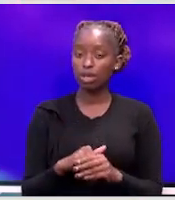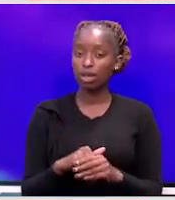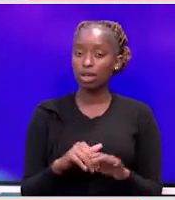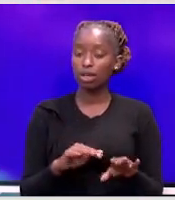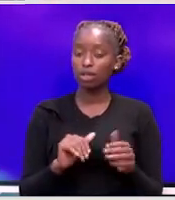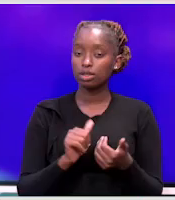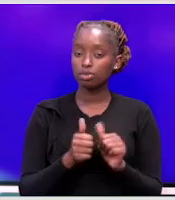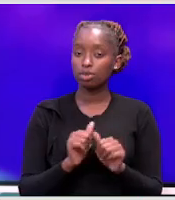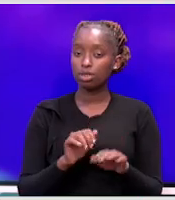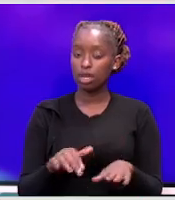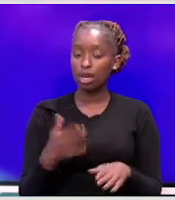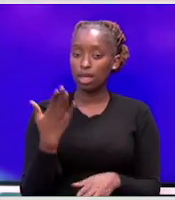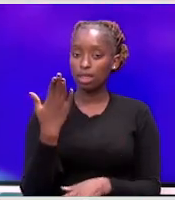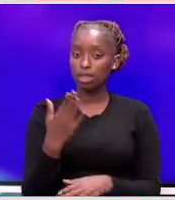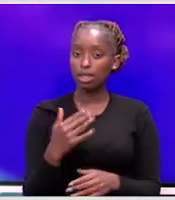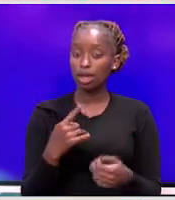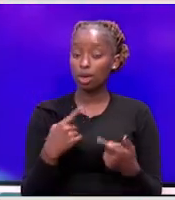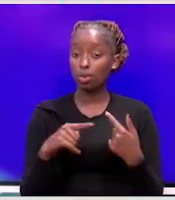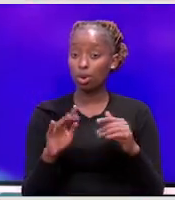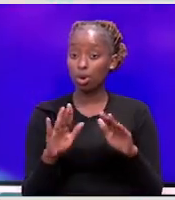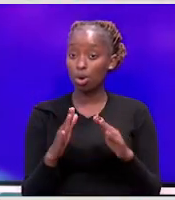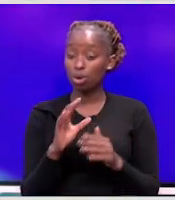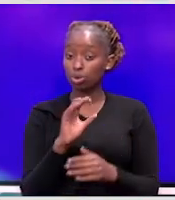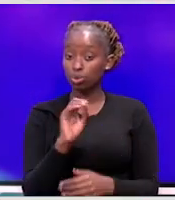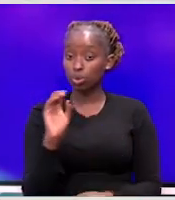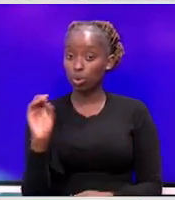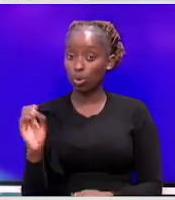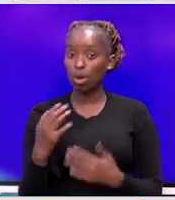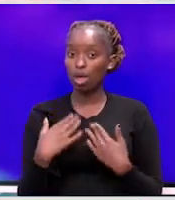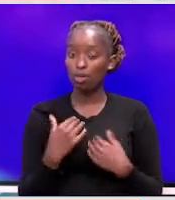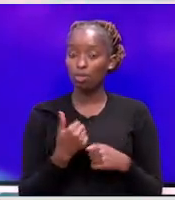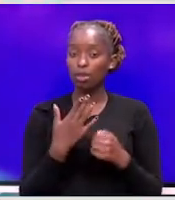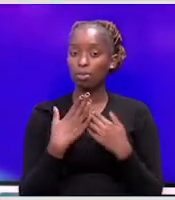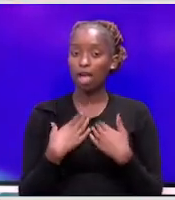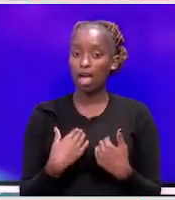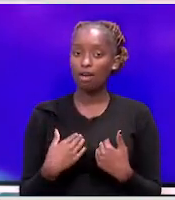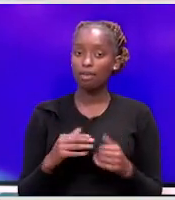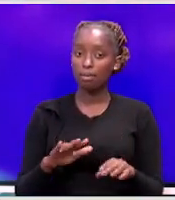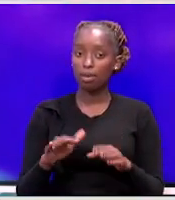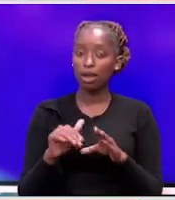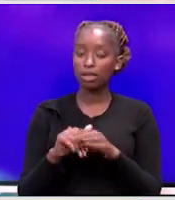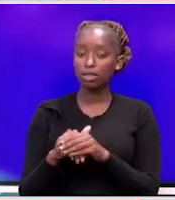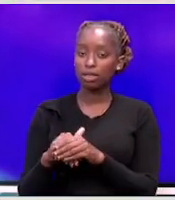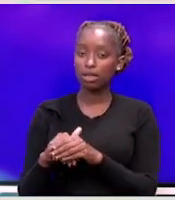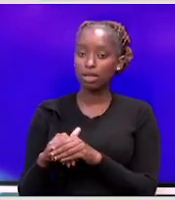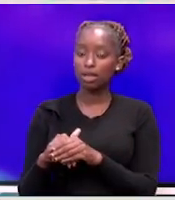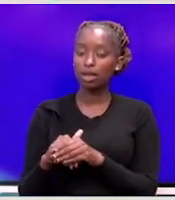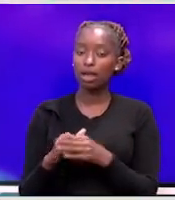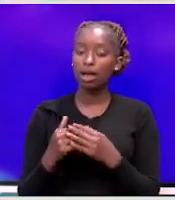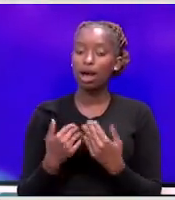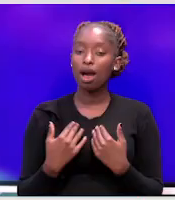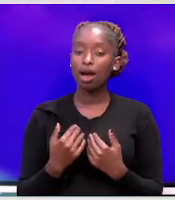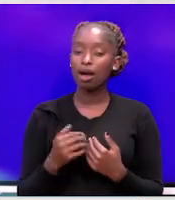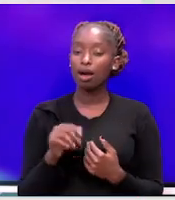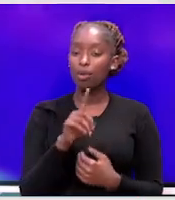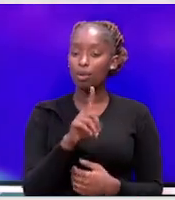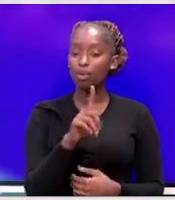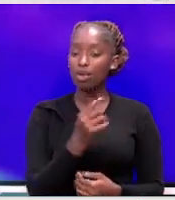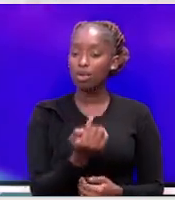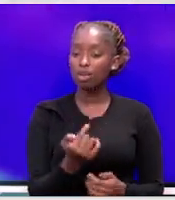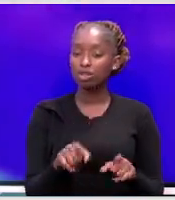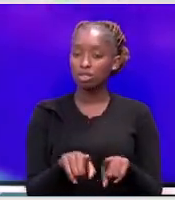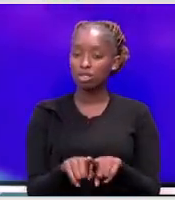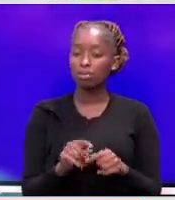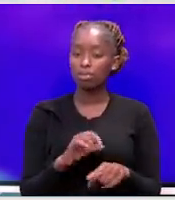And a win or a draw will secure them a place in the history books as the first Kenyan national team ever to reach the